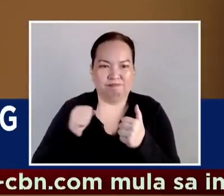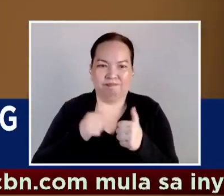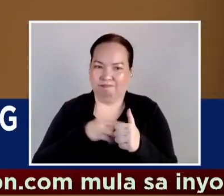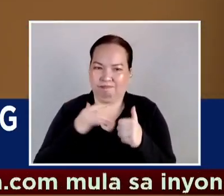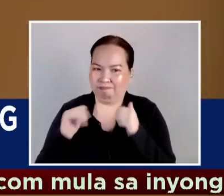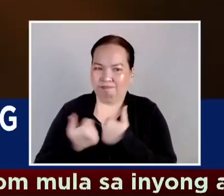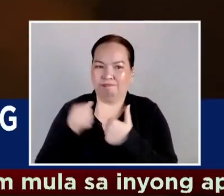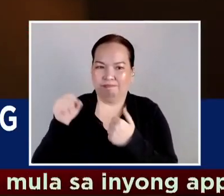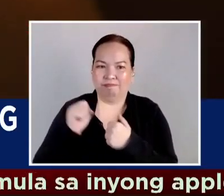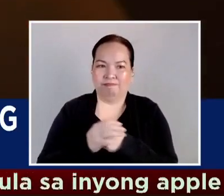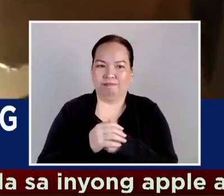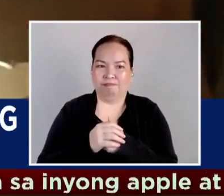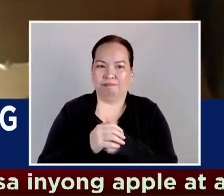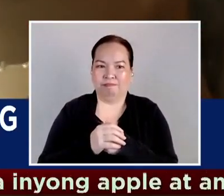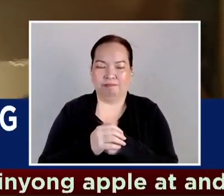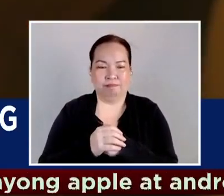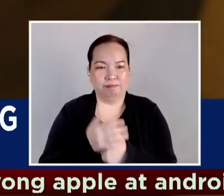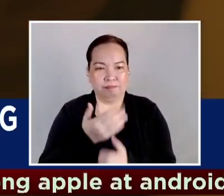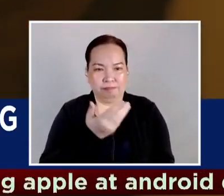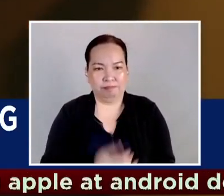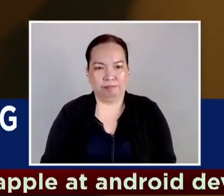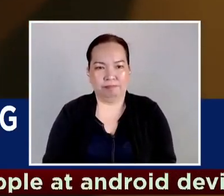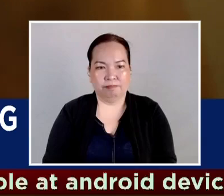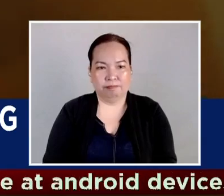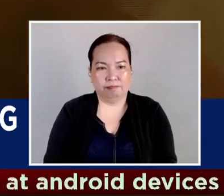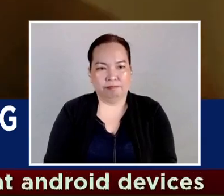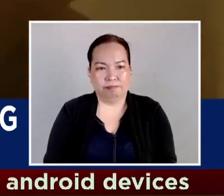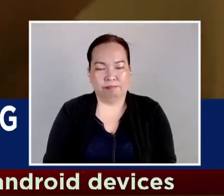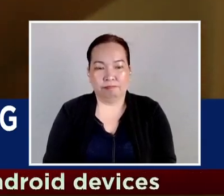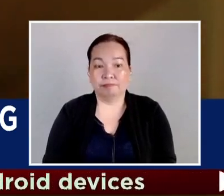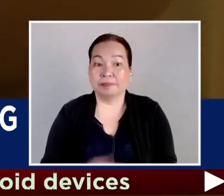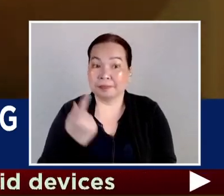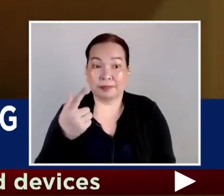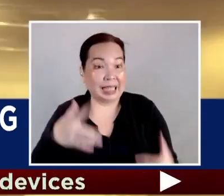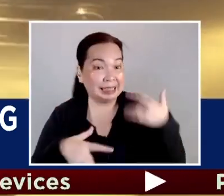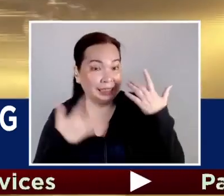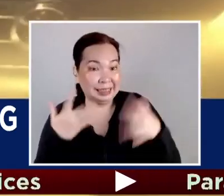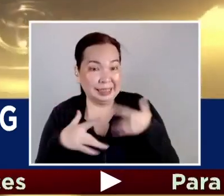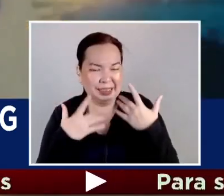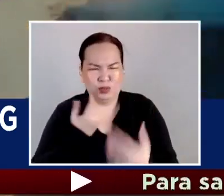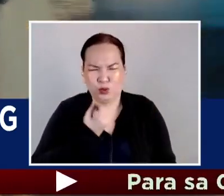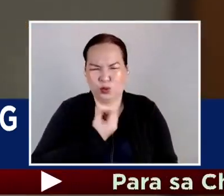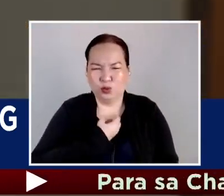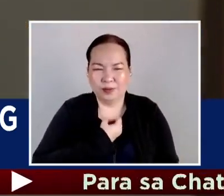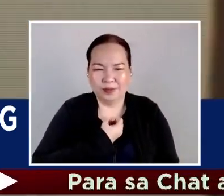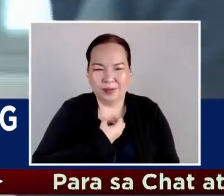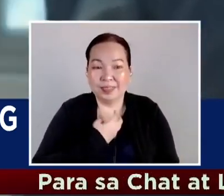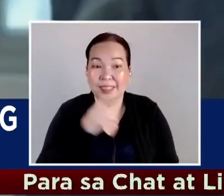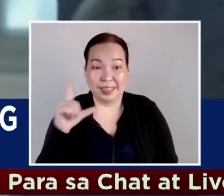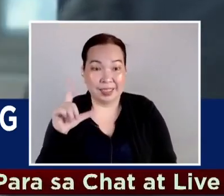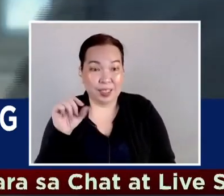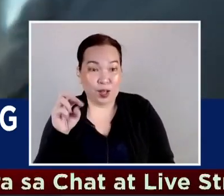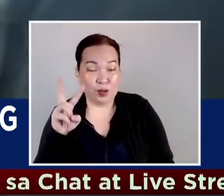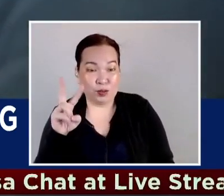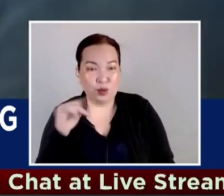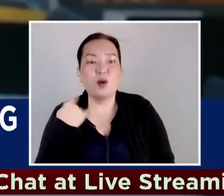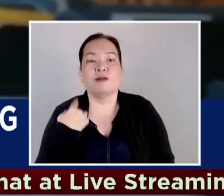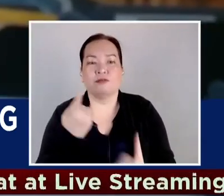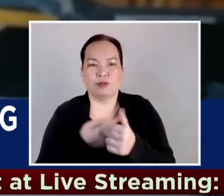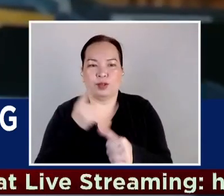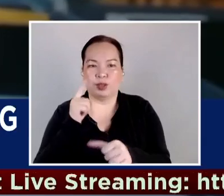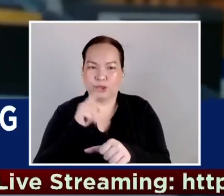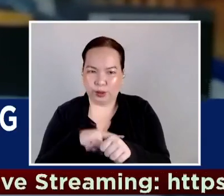Ang babae magmamahal. Excited at kinakabahan naman si Lovie dahil ito ang kanyang unang serye